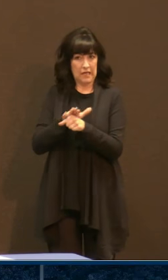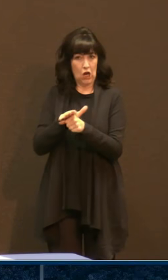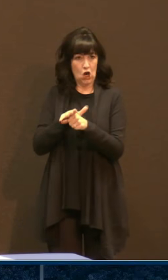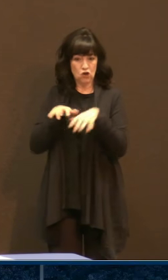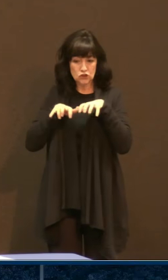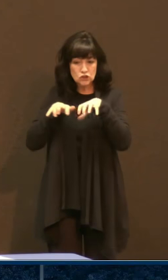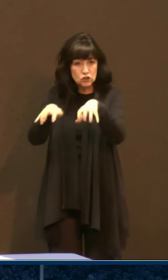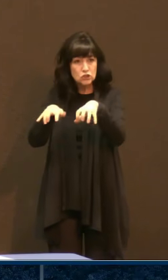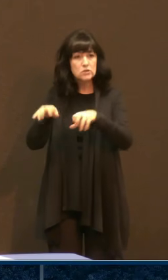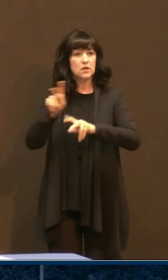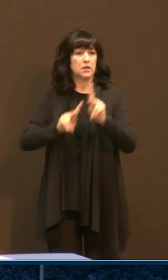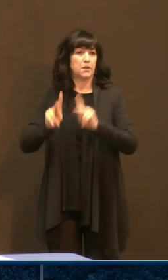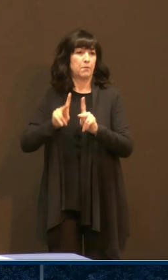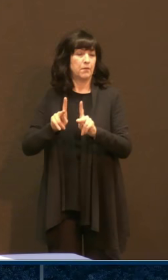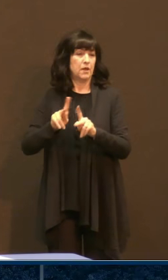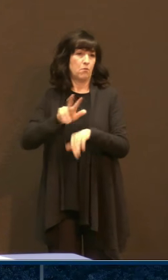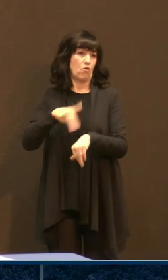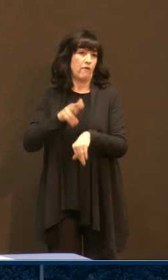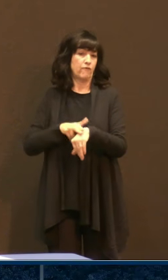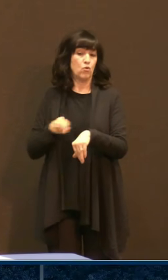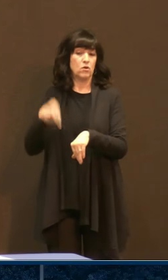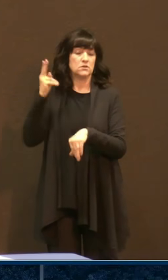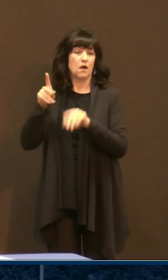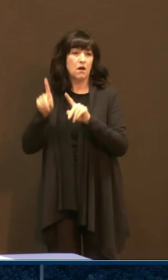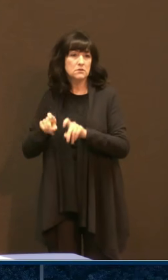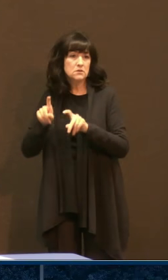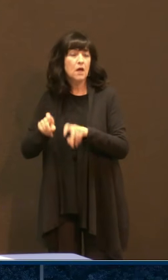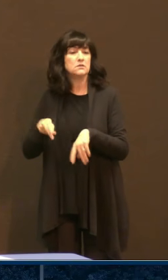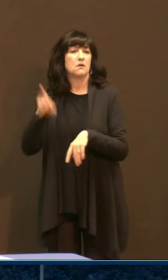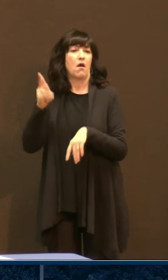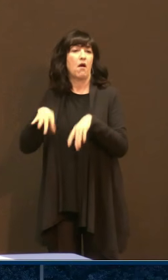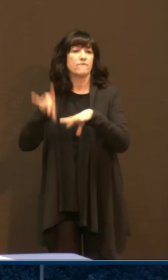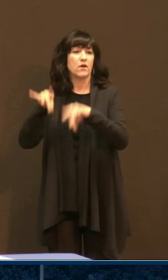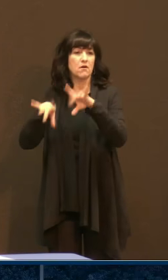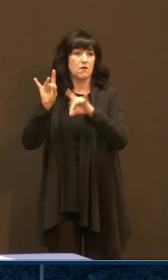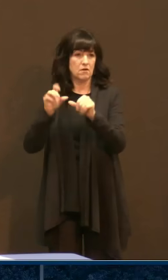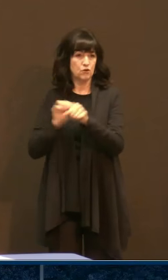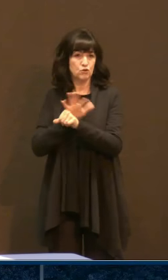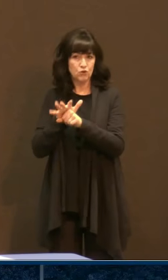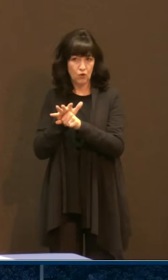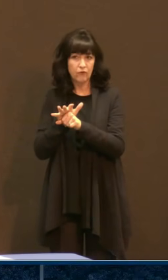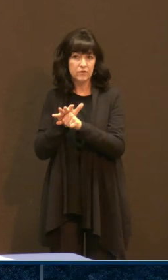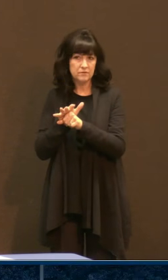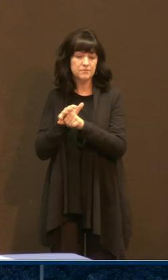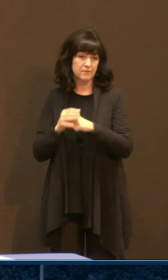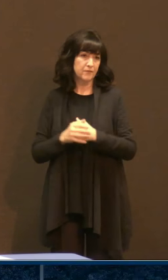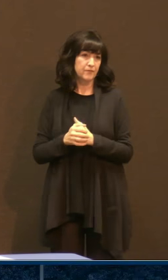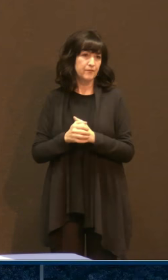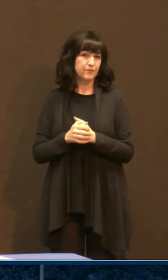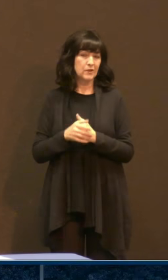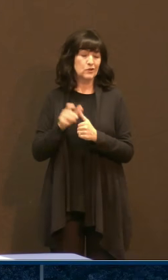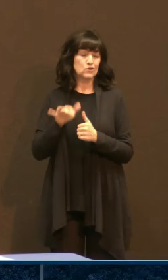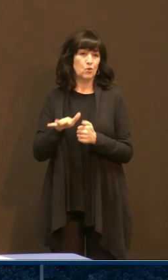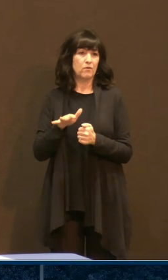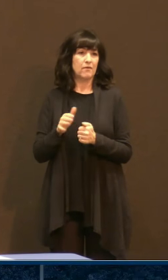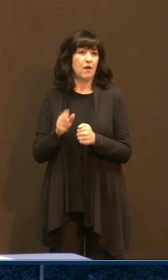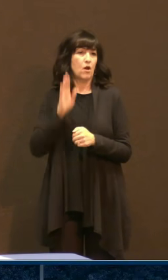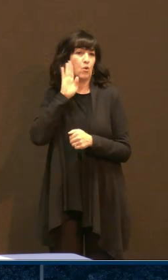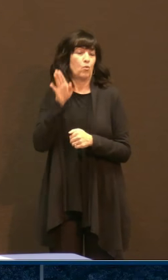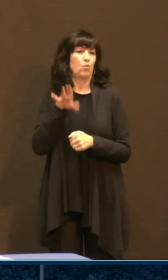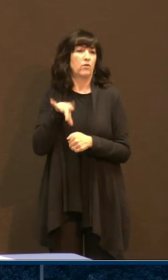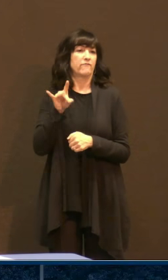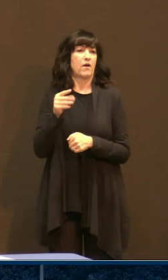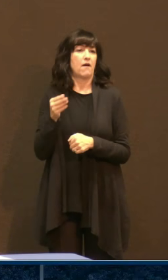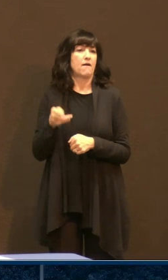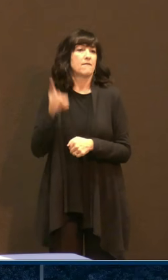you will, higher numerator gives you a higher prevalence there. So